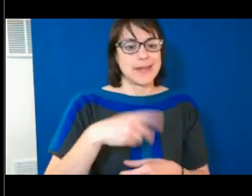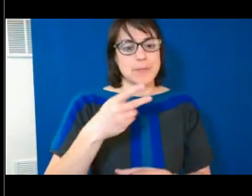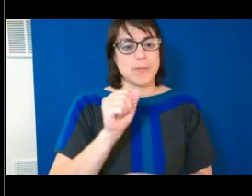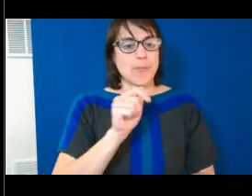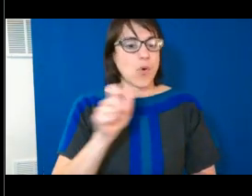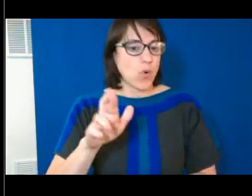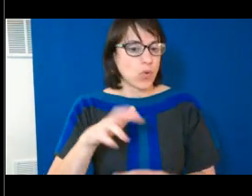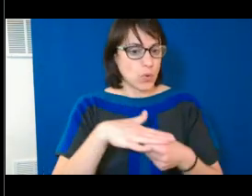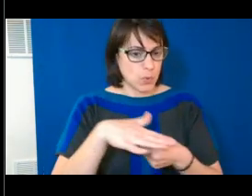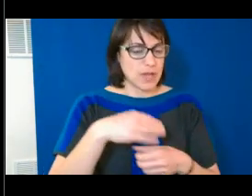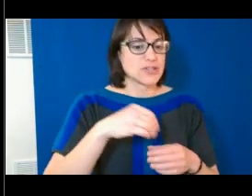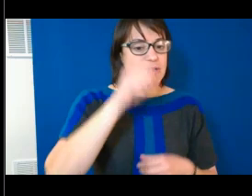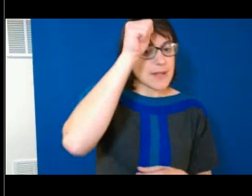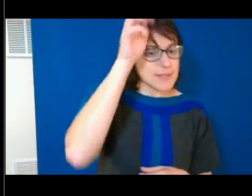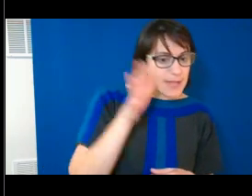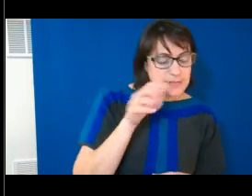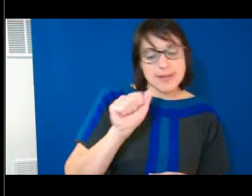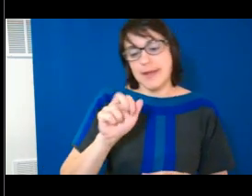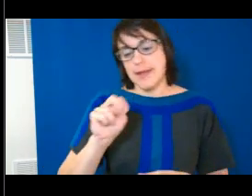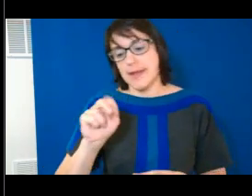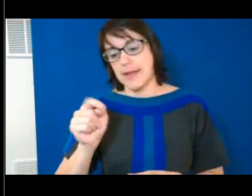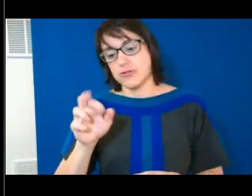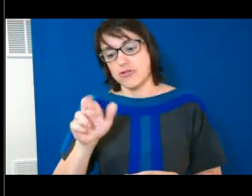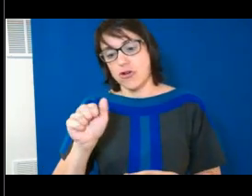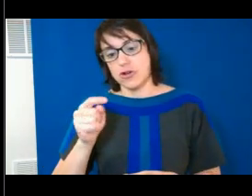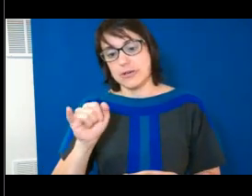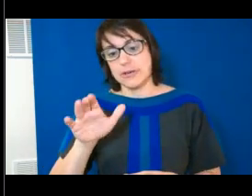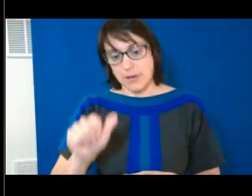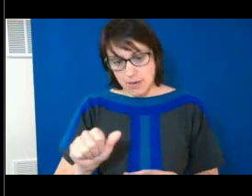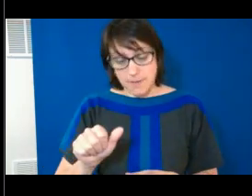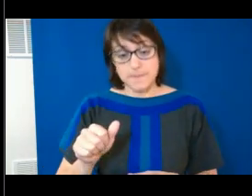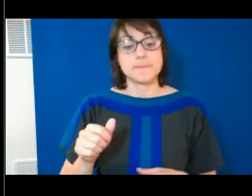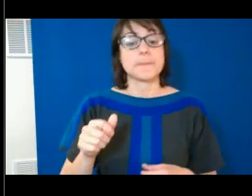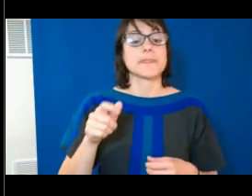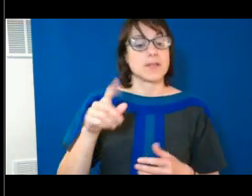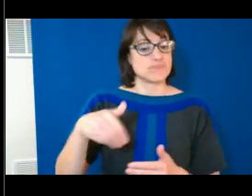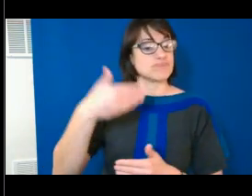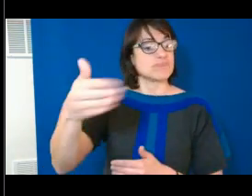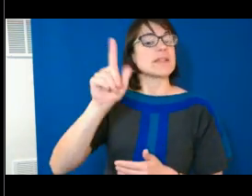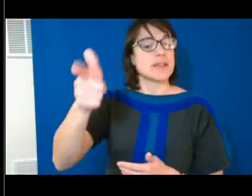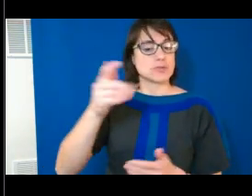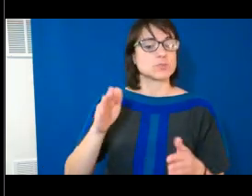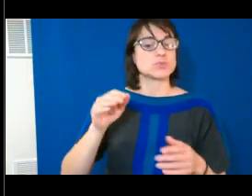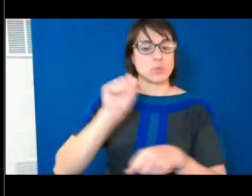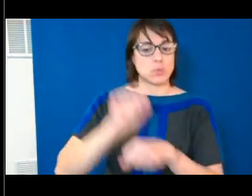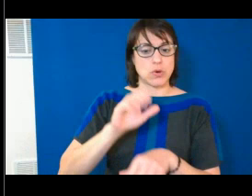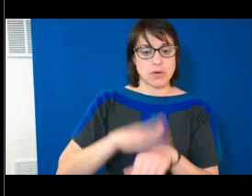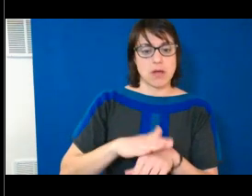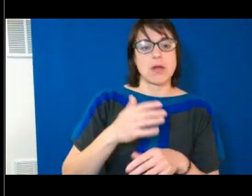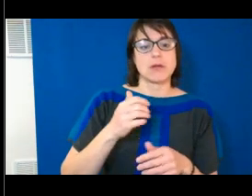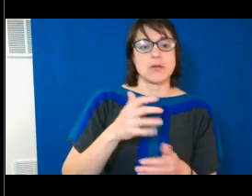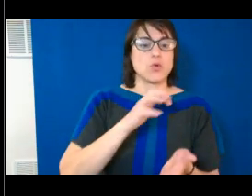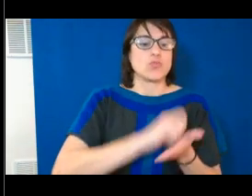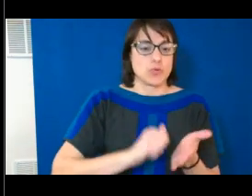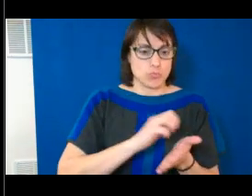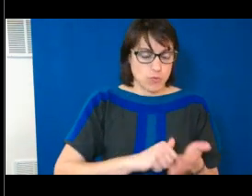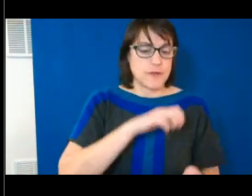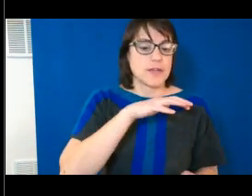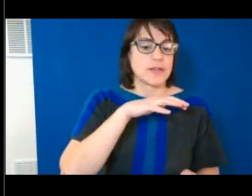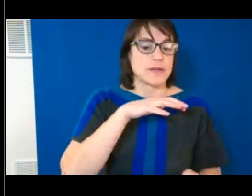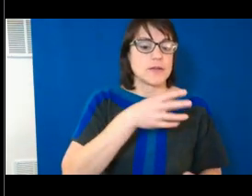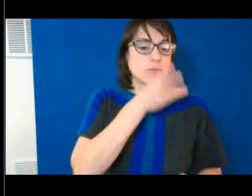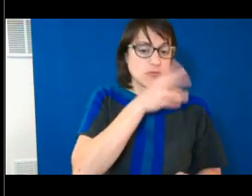with the Alaska Department of Fish and Game focused on marine debris removal from the Forester Island complex in southeast Alaska. In